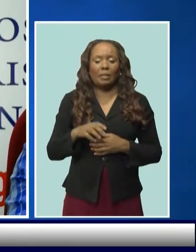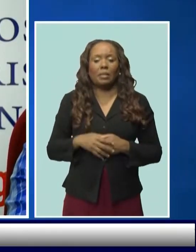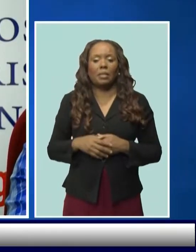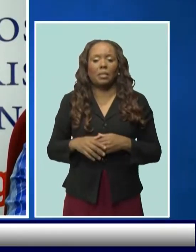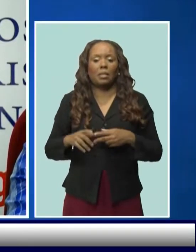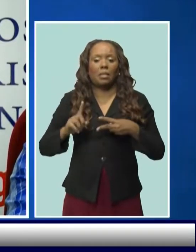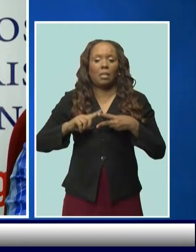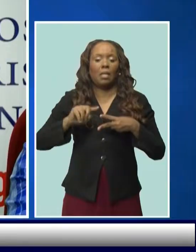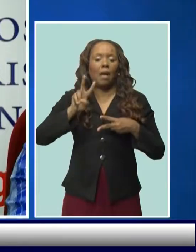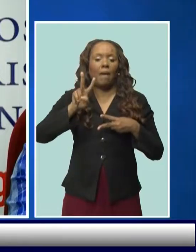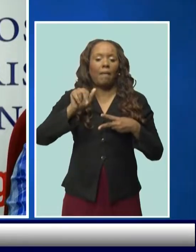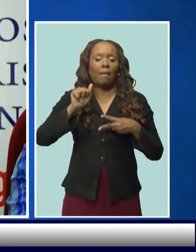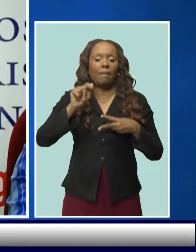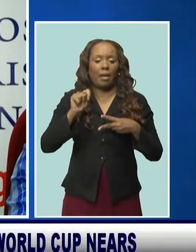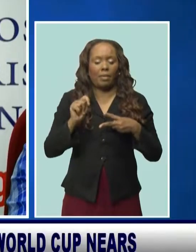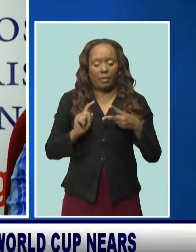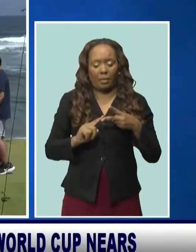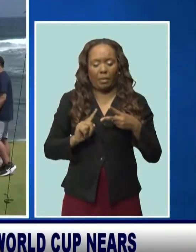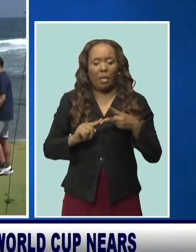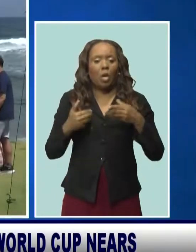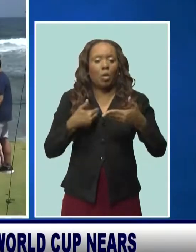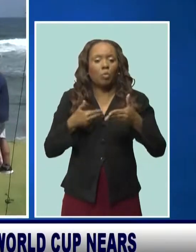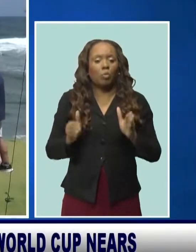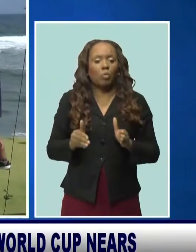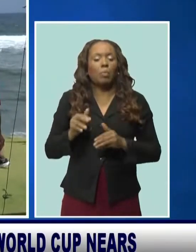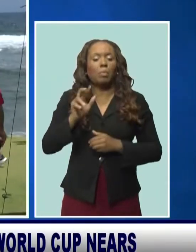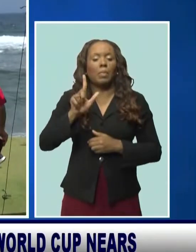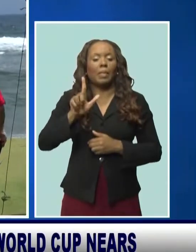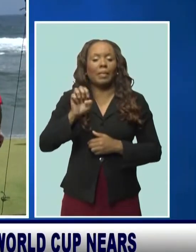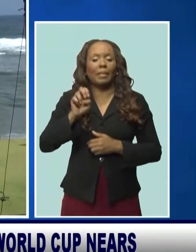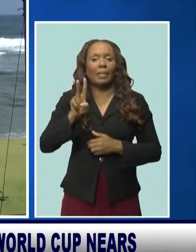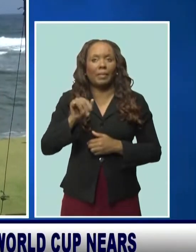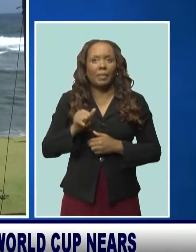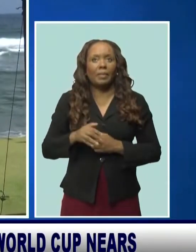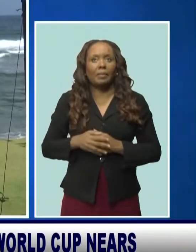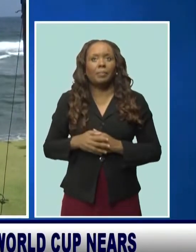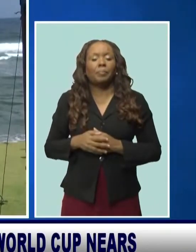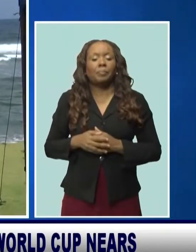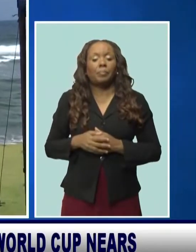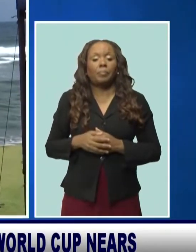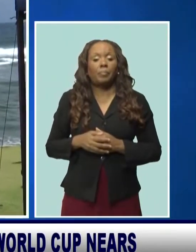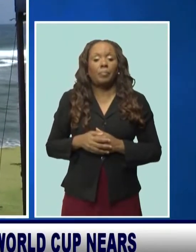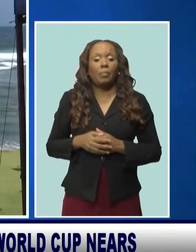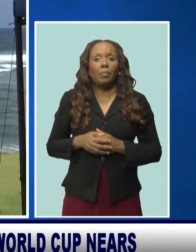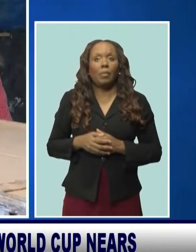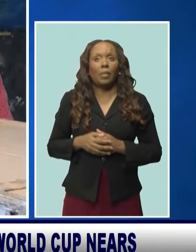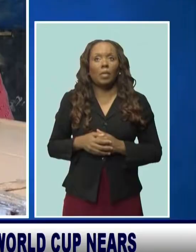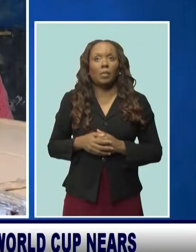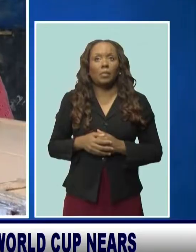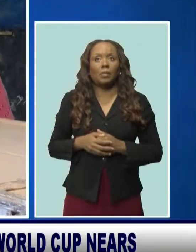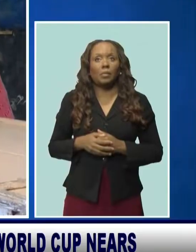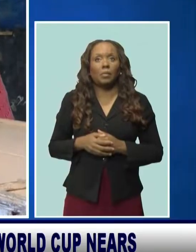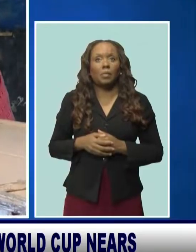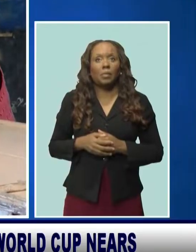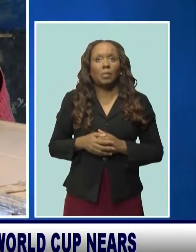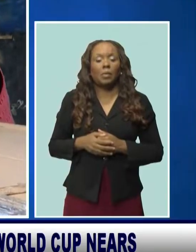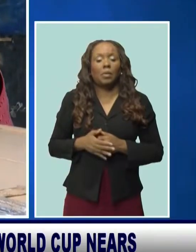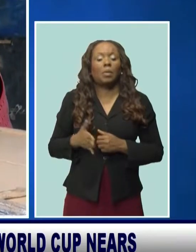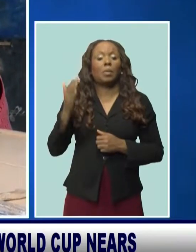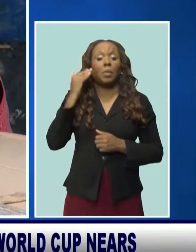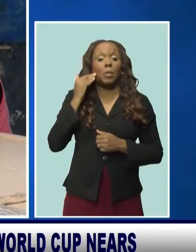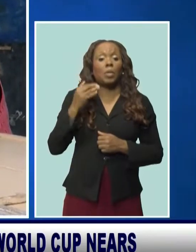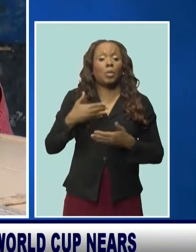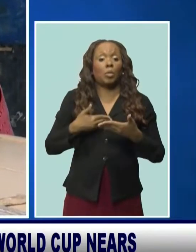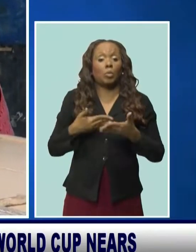levy being applied to hotel stays. While the Tourist Levy Bill of 2019 makes provision for the room rate levy to be applied to tourist